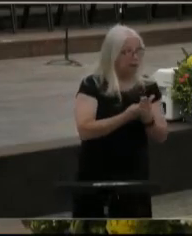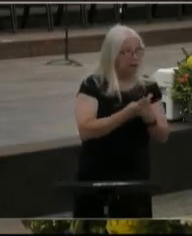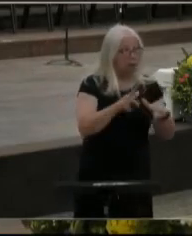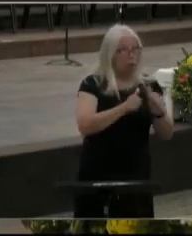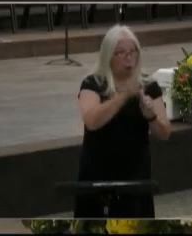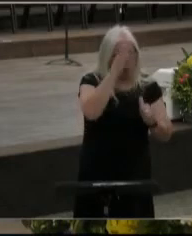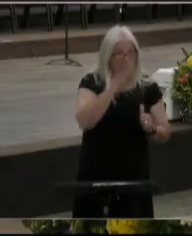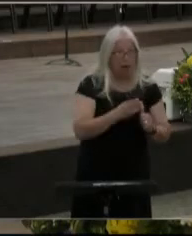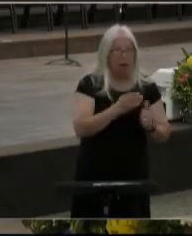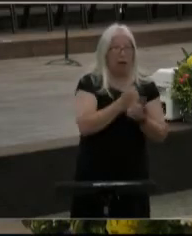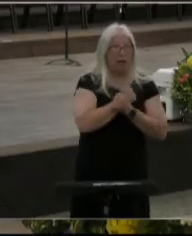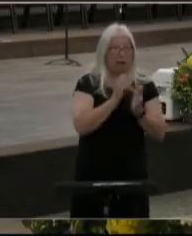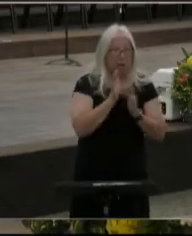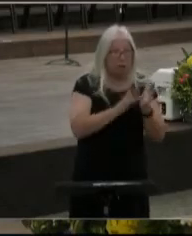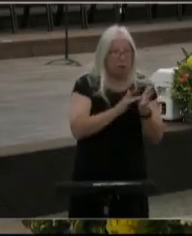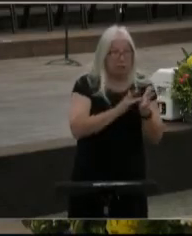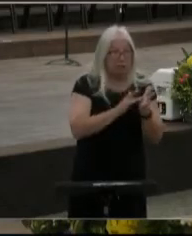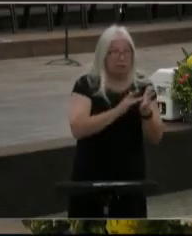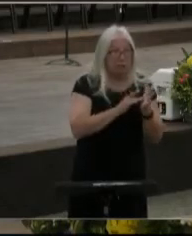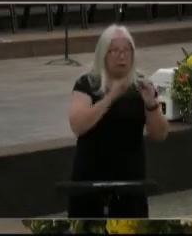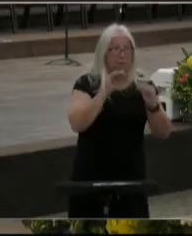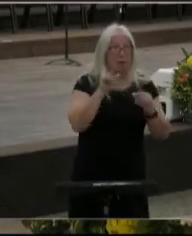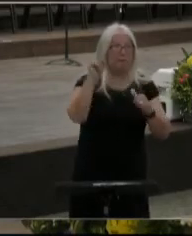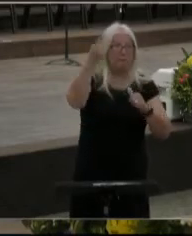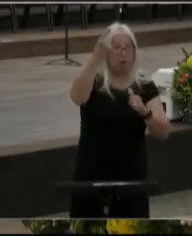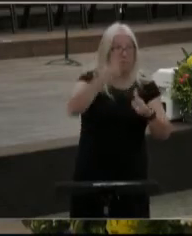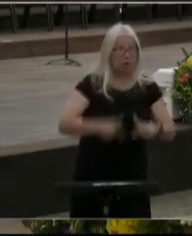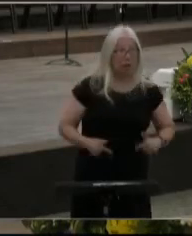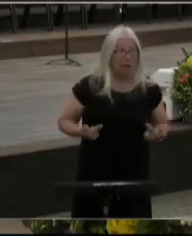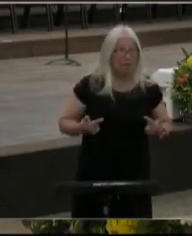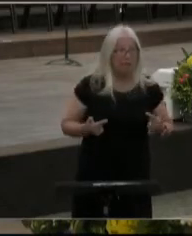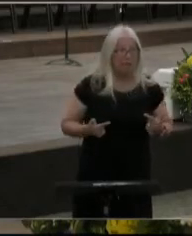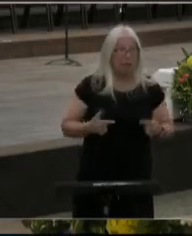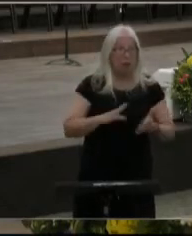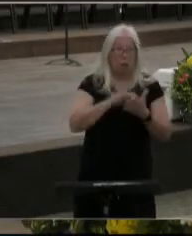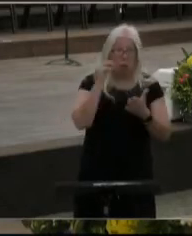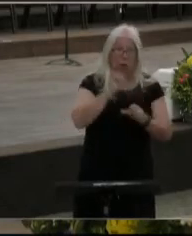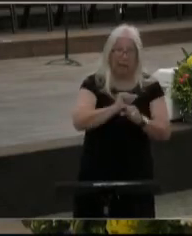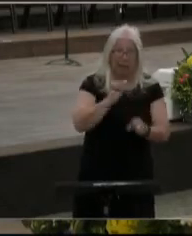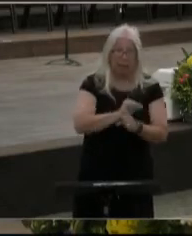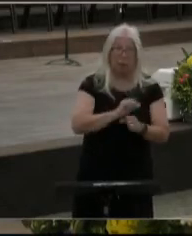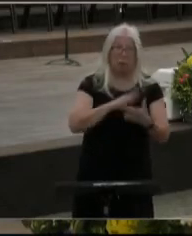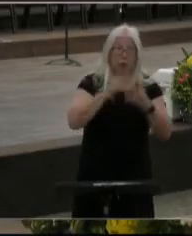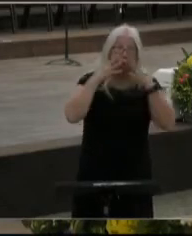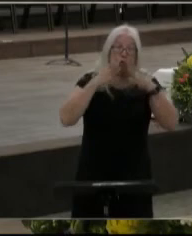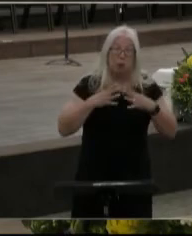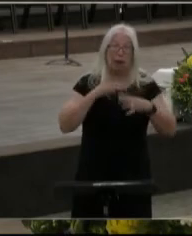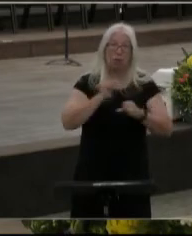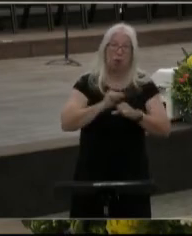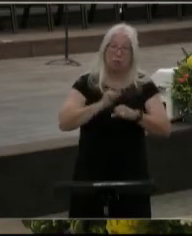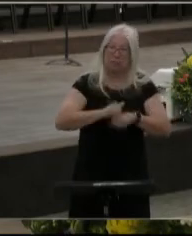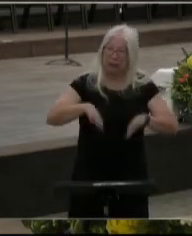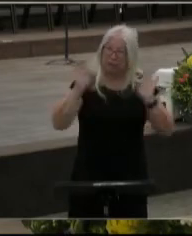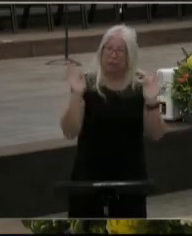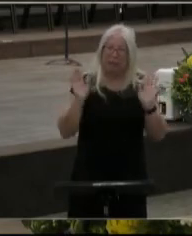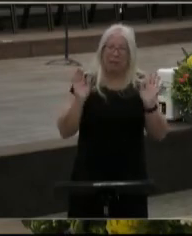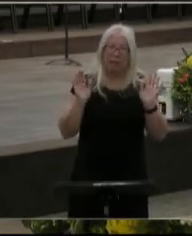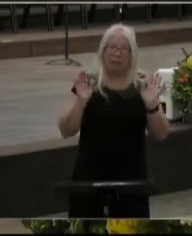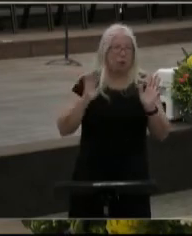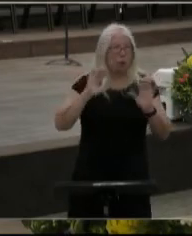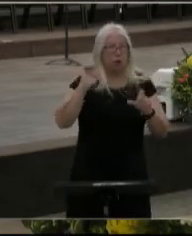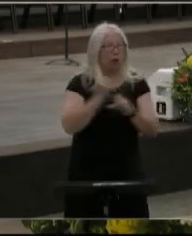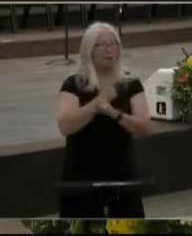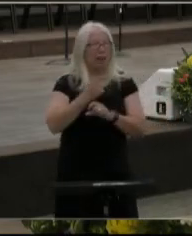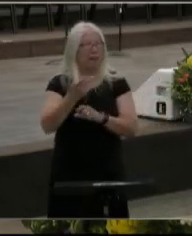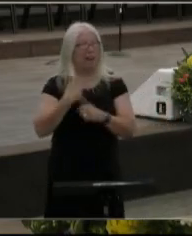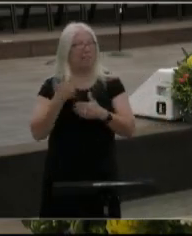with God. Love Jesus. Put Him first in your life. Learn to labor. Learn to sweat. Learn to sacrifice. You don't have to have everything